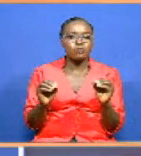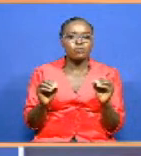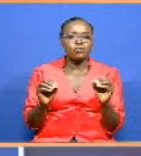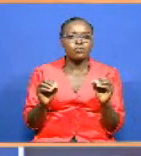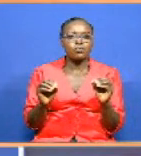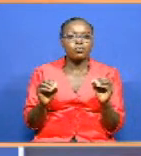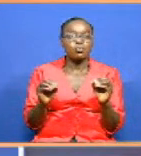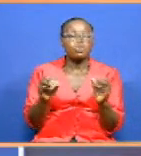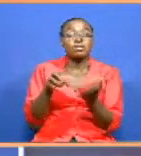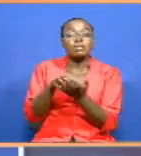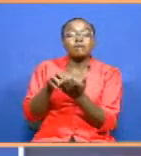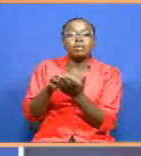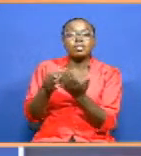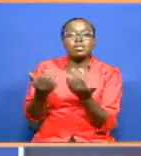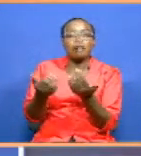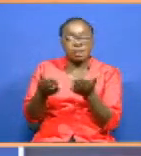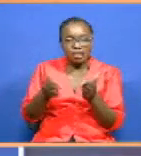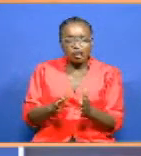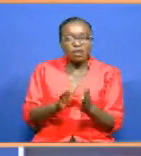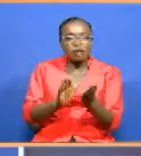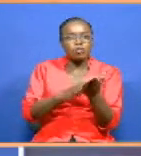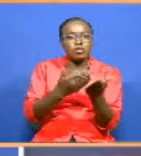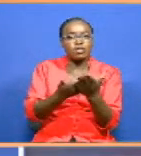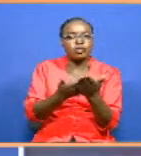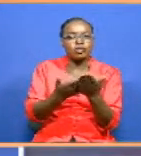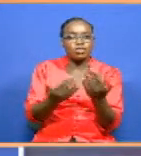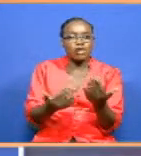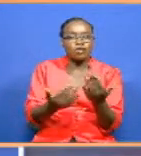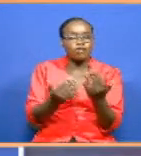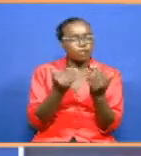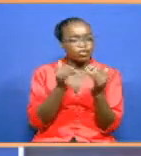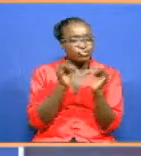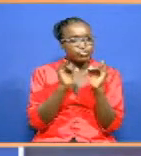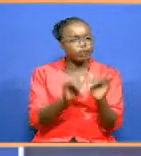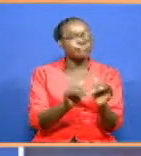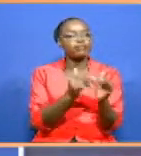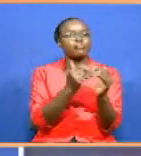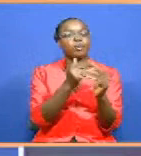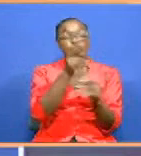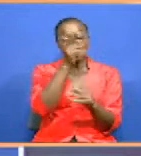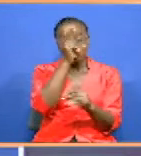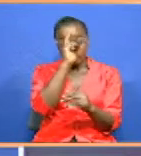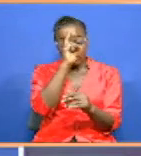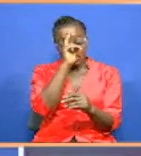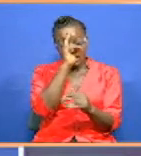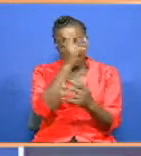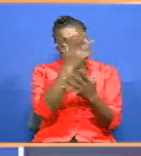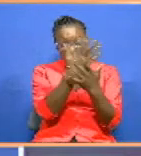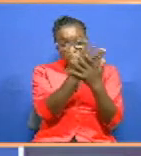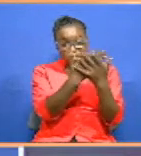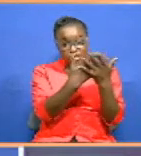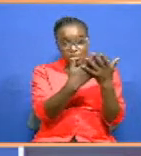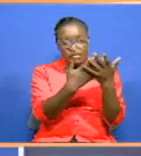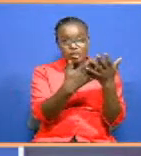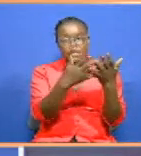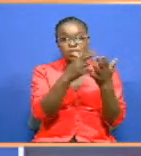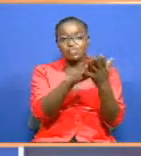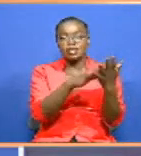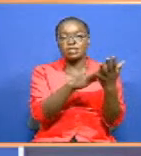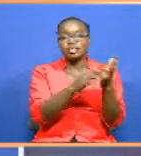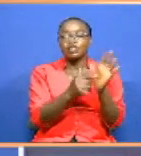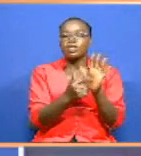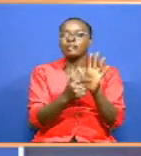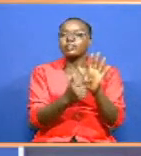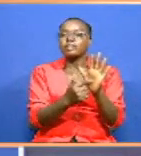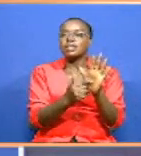in the circumstances, I allow the application for remand as prayed regarding the police stations indicated, and